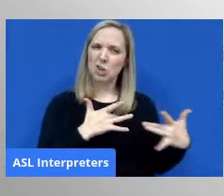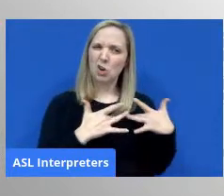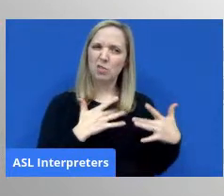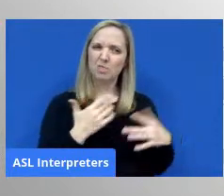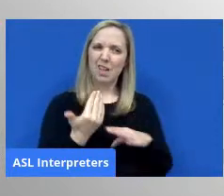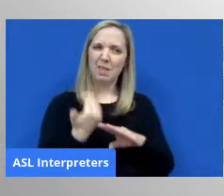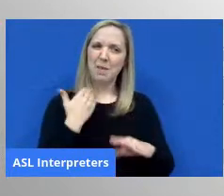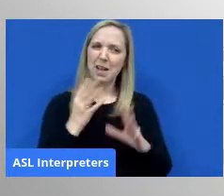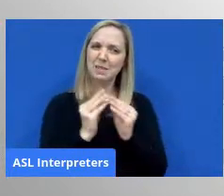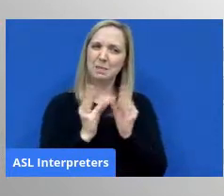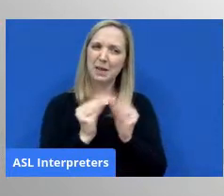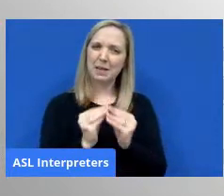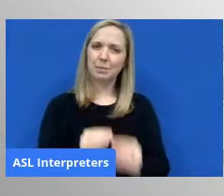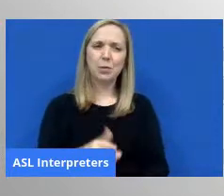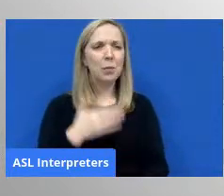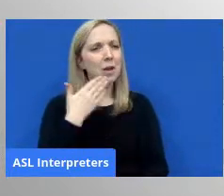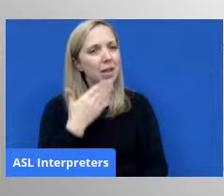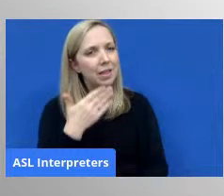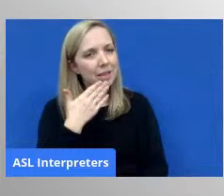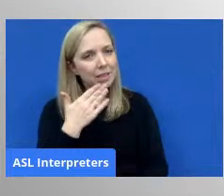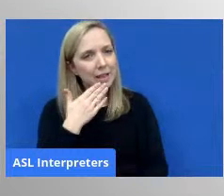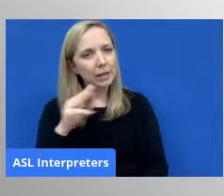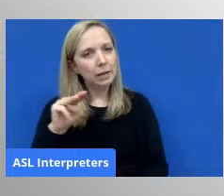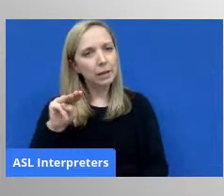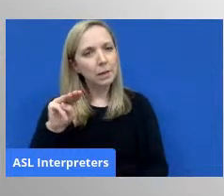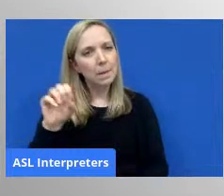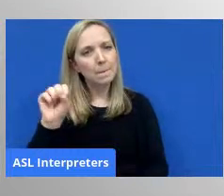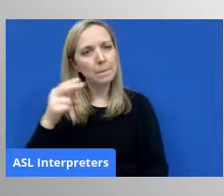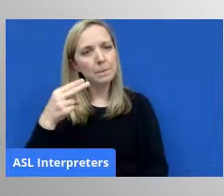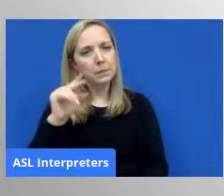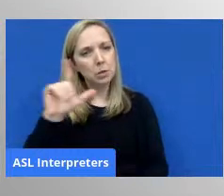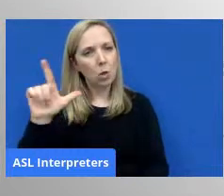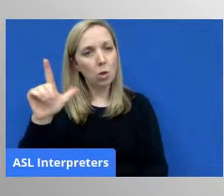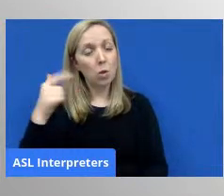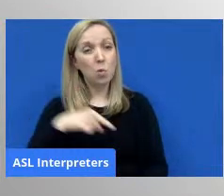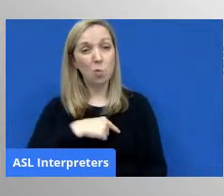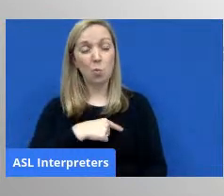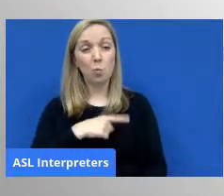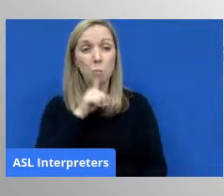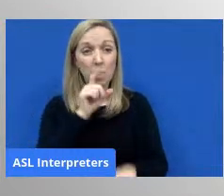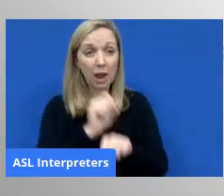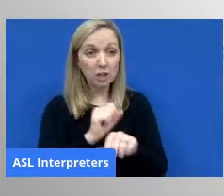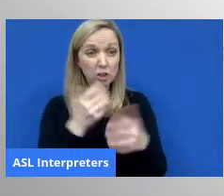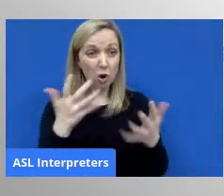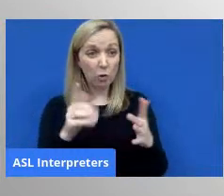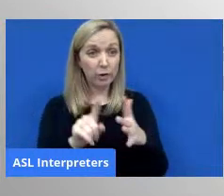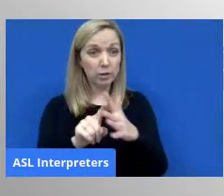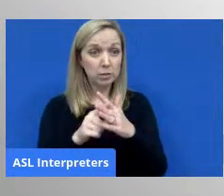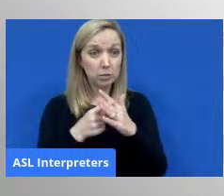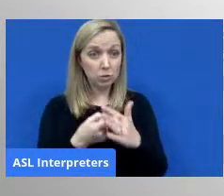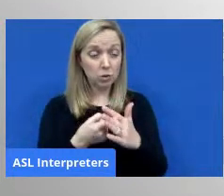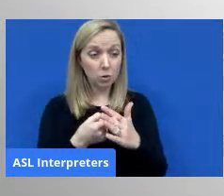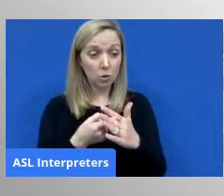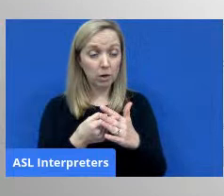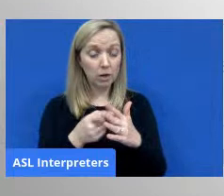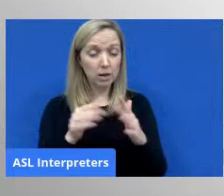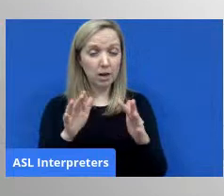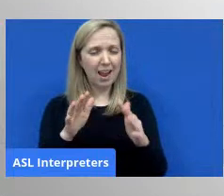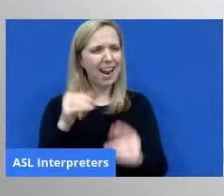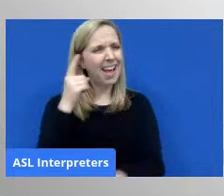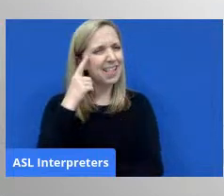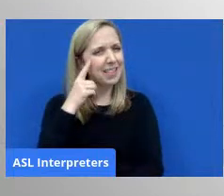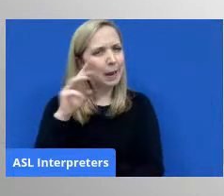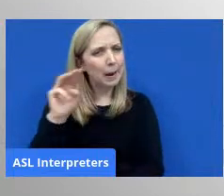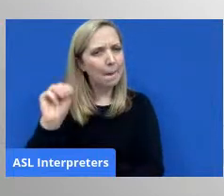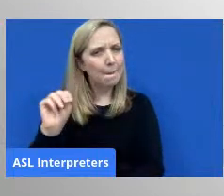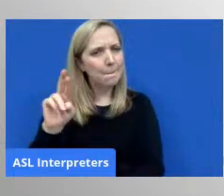meeting. Thank you, Attorney Hull. We actually have already started working on and I think Mr. Gaskins is back